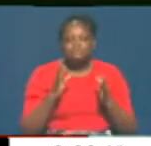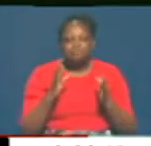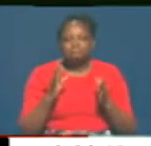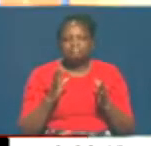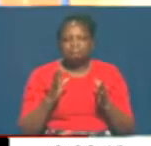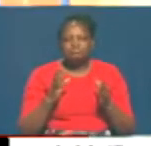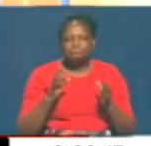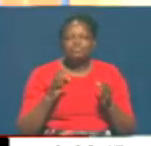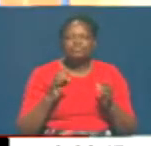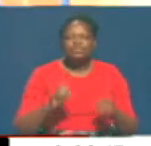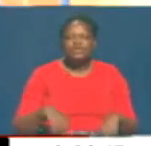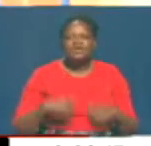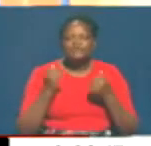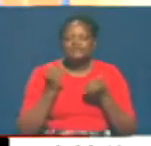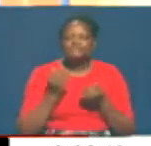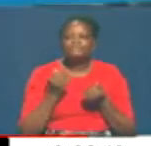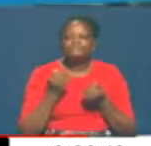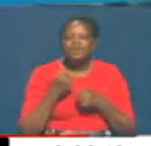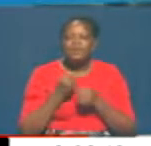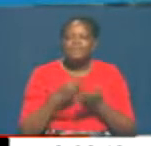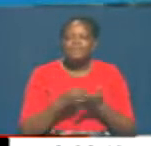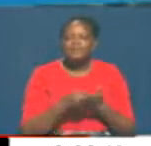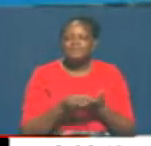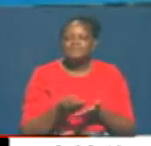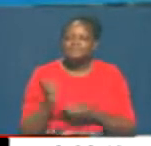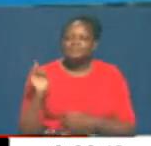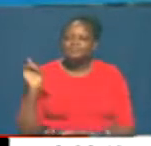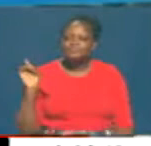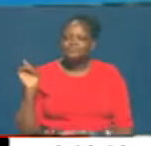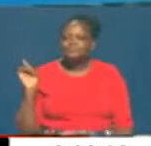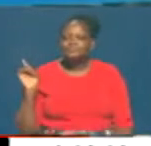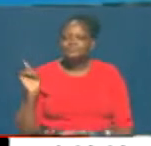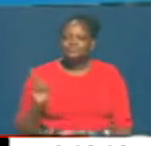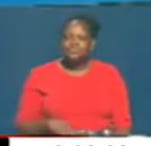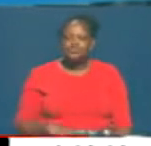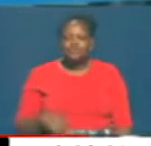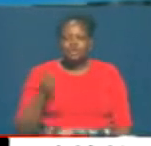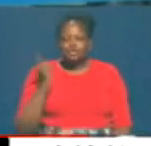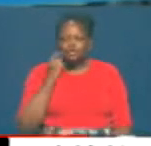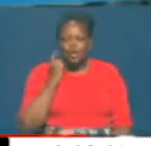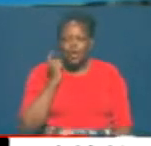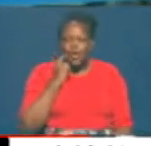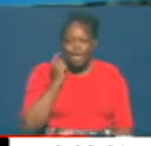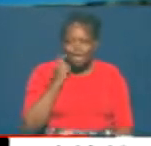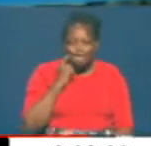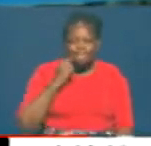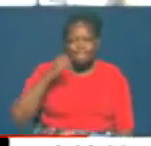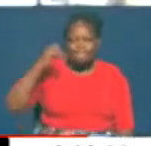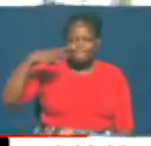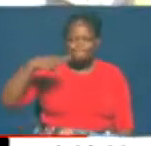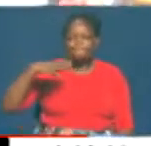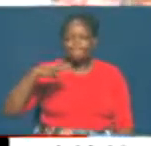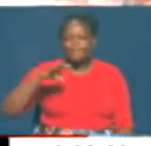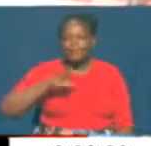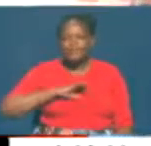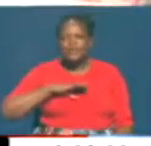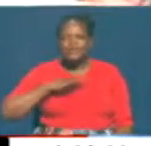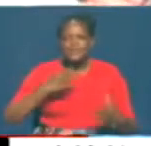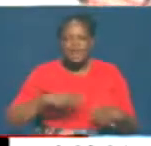look. This electronic shop is owned by an ex-convict minor stigma. A business he began